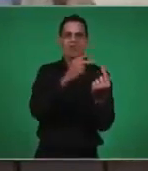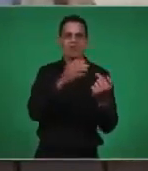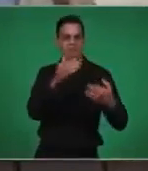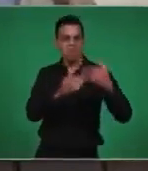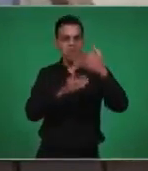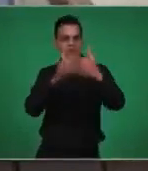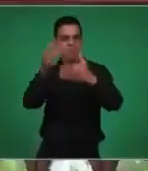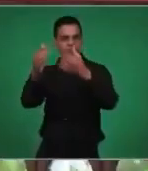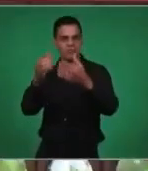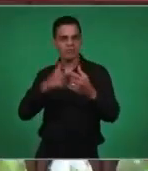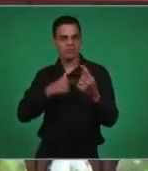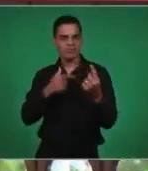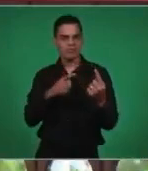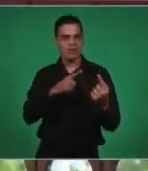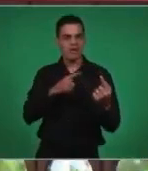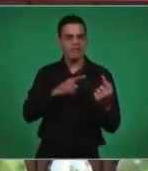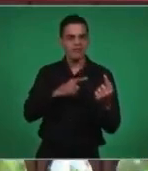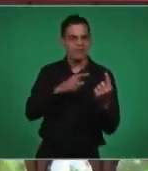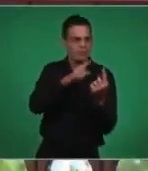from their birth and